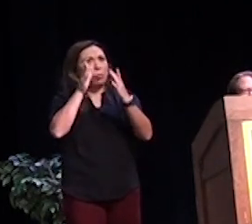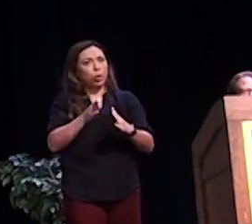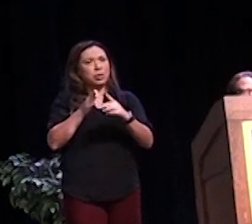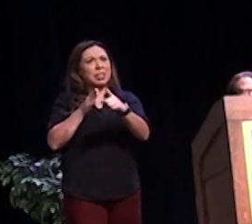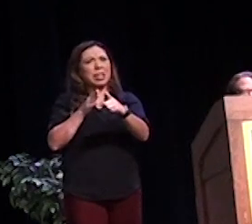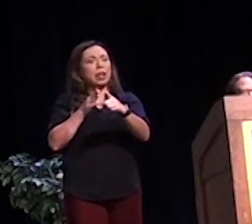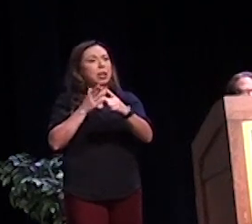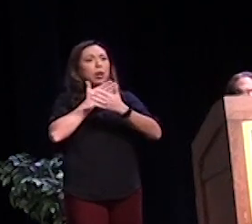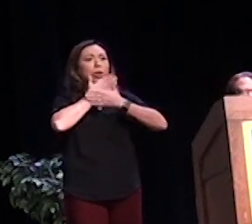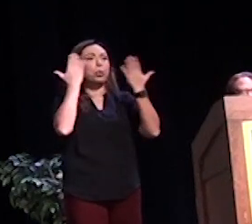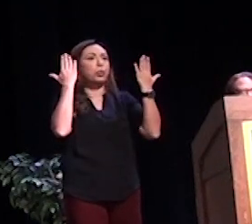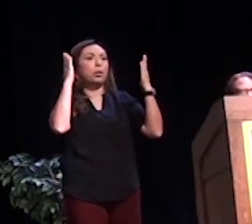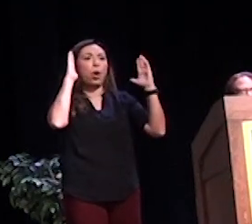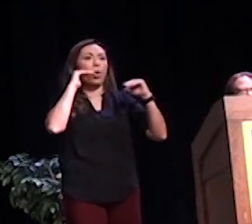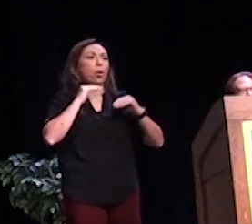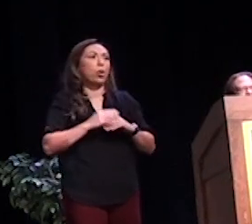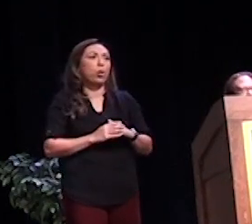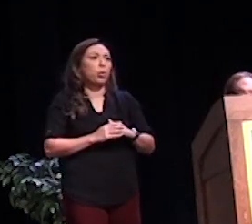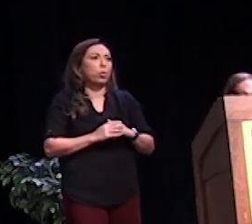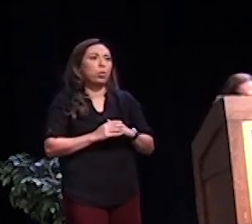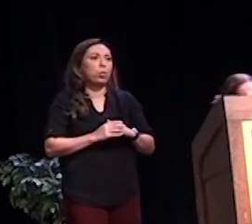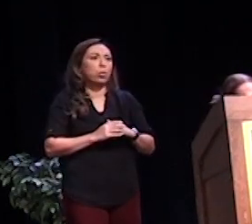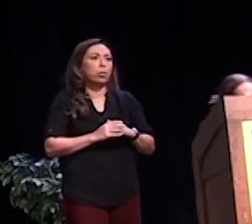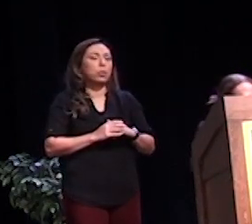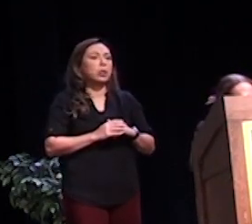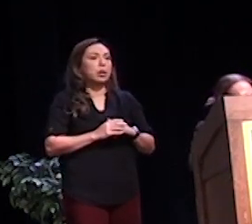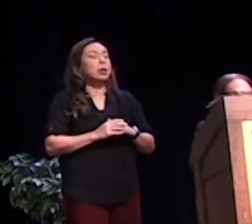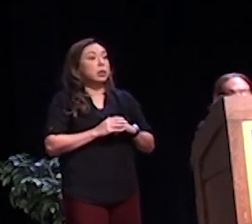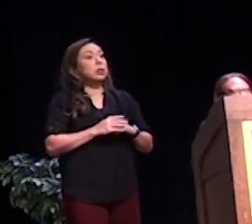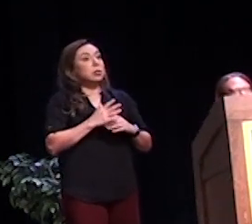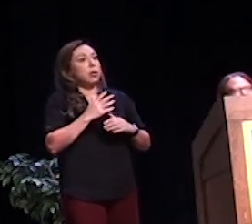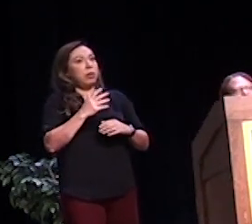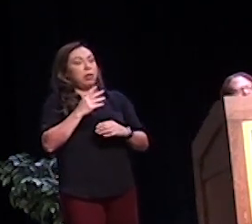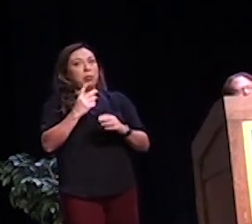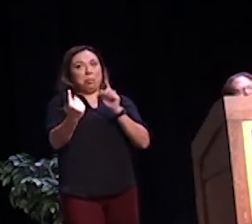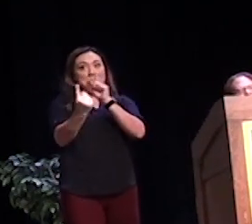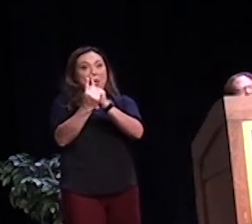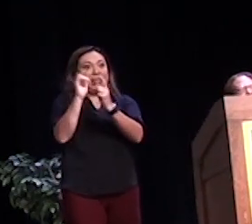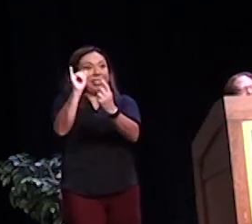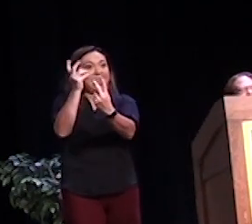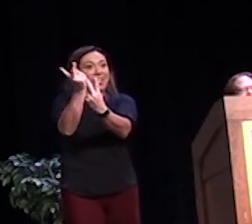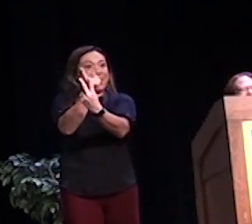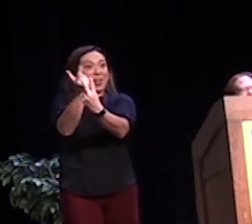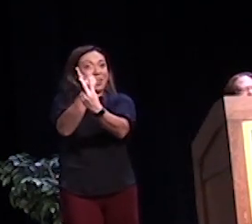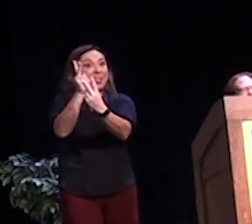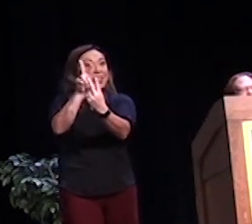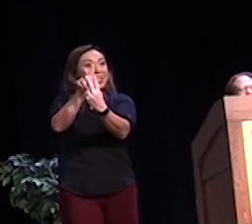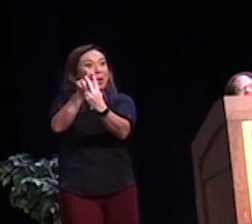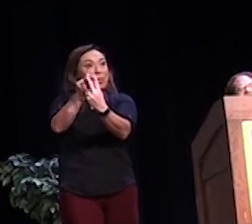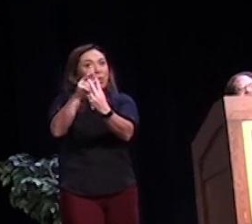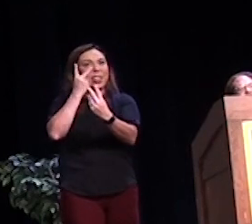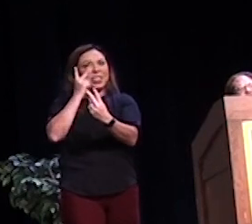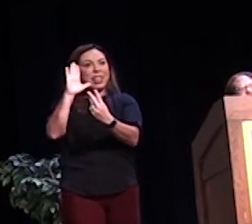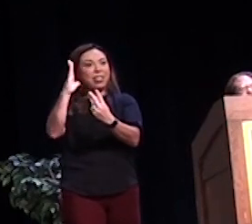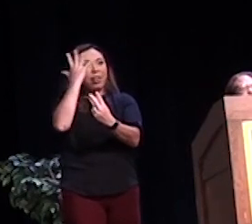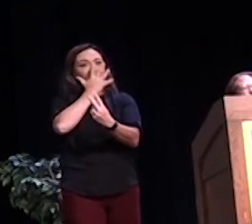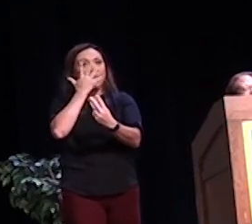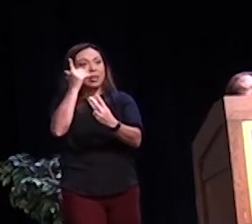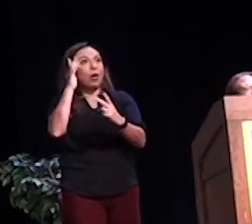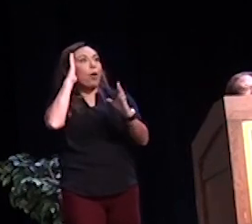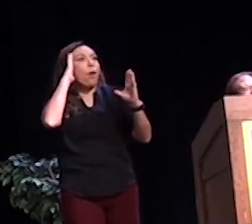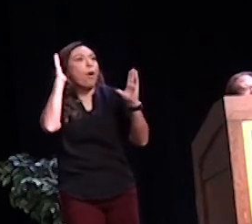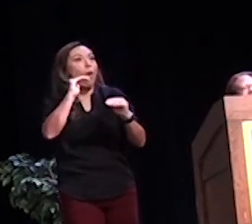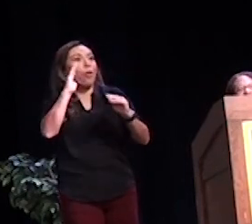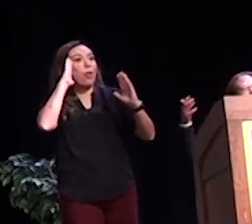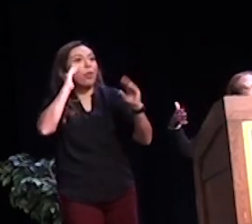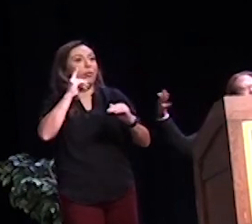hope. So being with this couple and seeing the hope that they had for themselves and for their children,